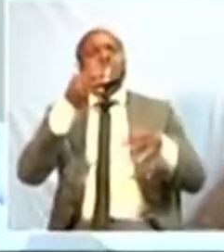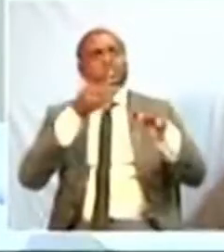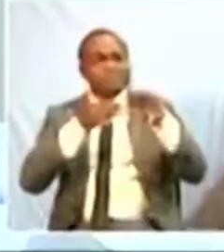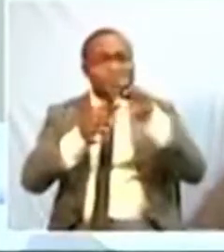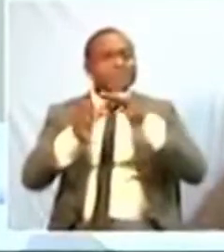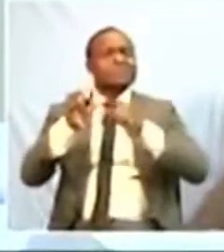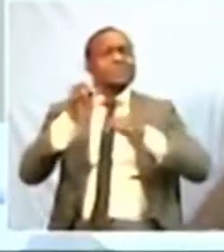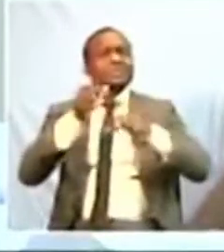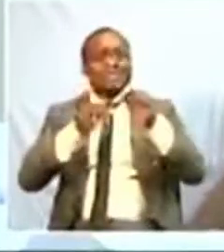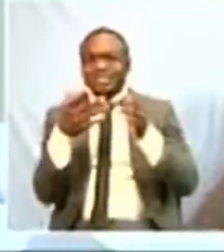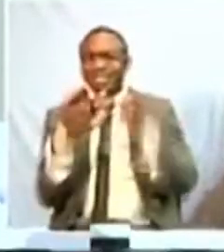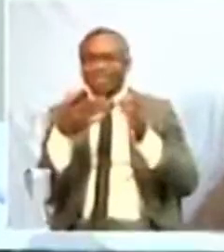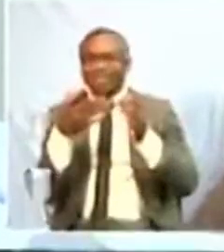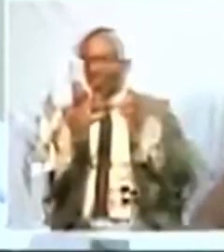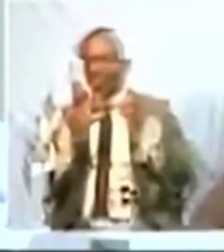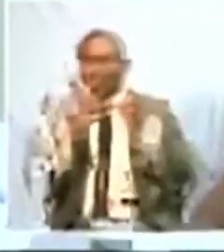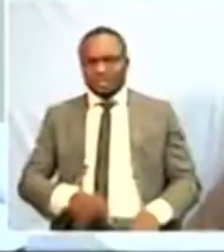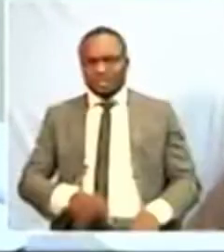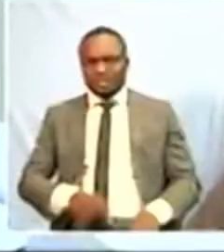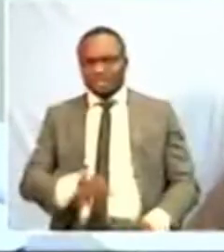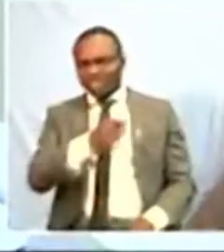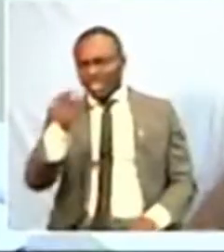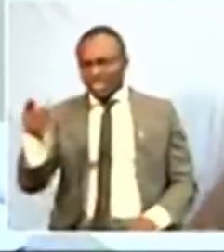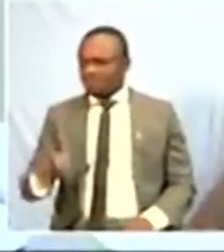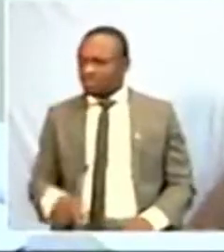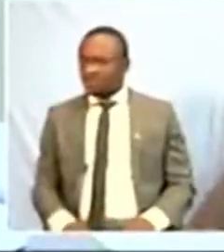things which you can't do that, Ioane.